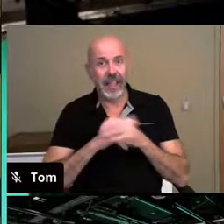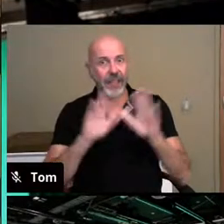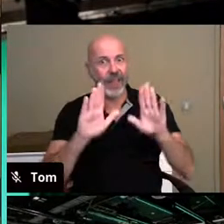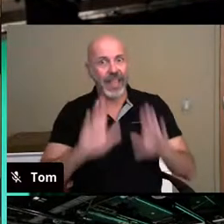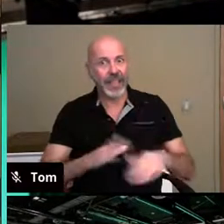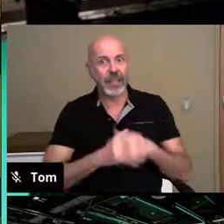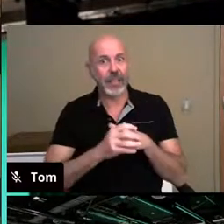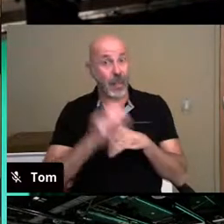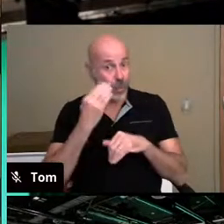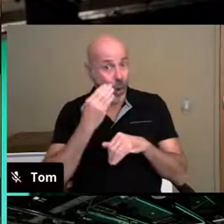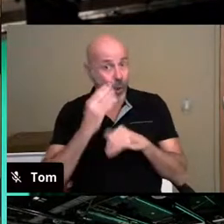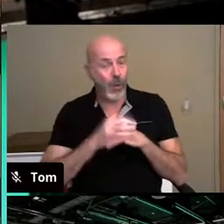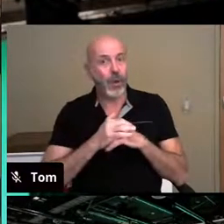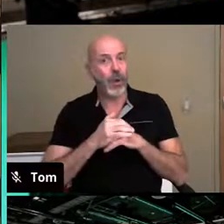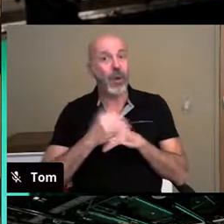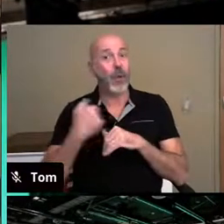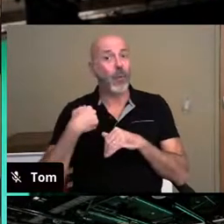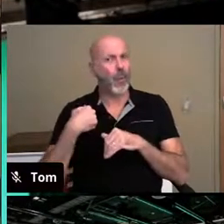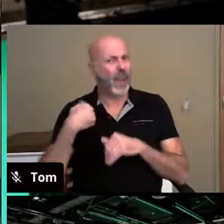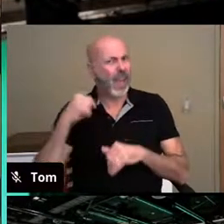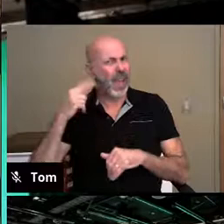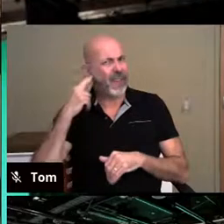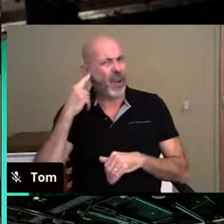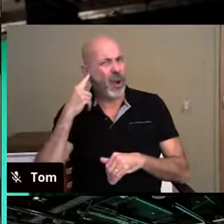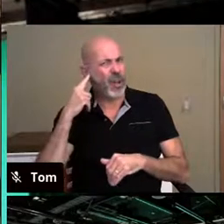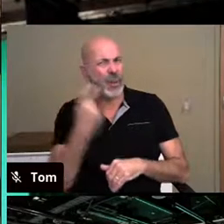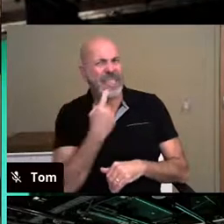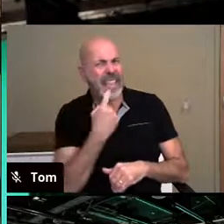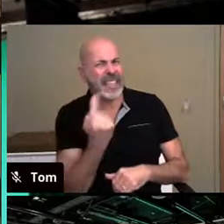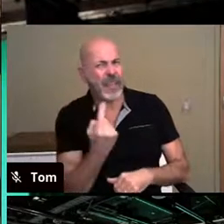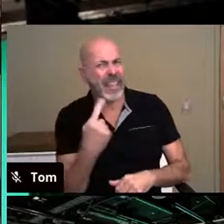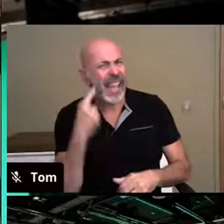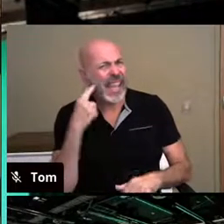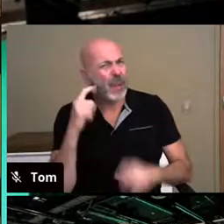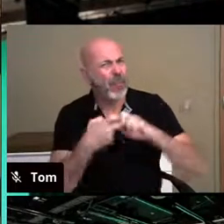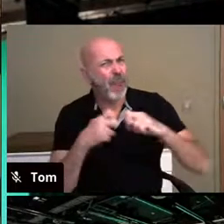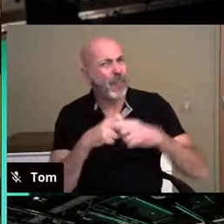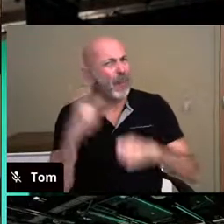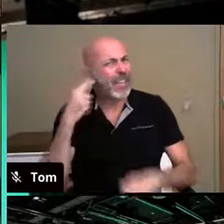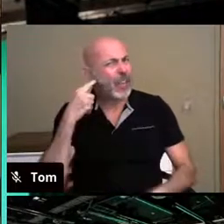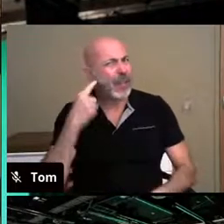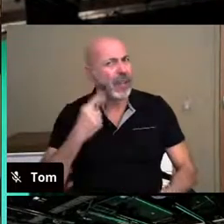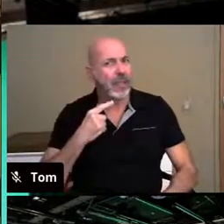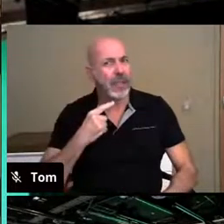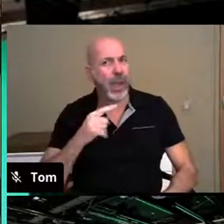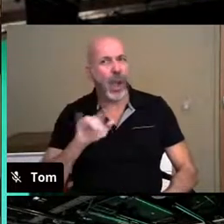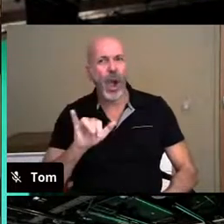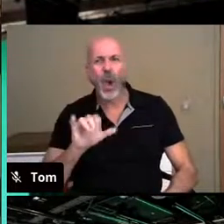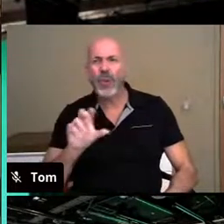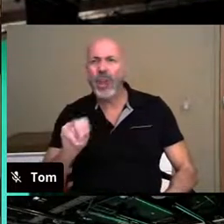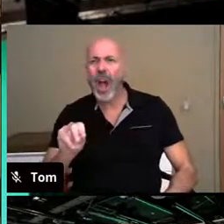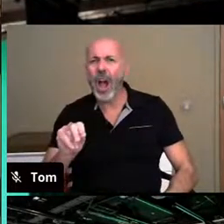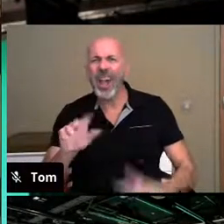Fantastic. You know, we have an audio issue with you. Try to say something again. Oh, no.